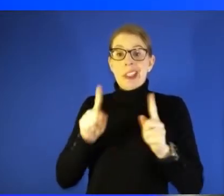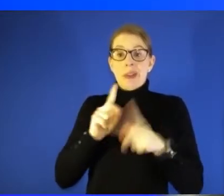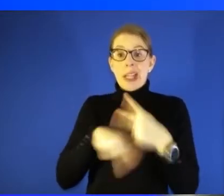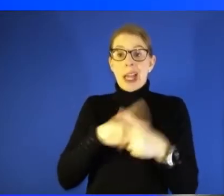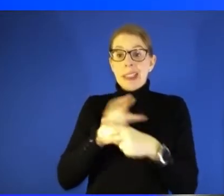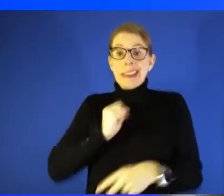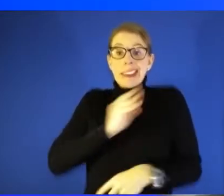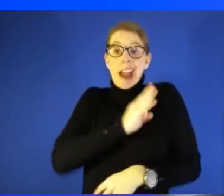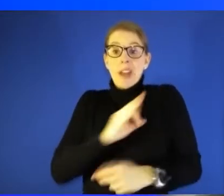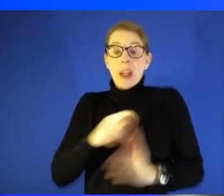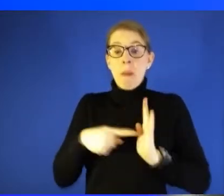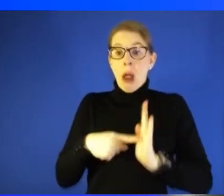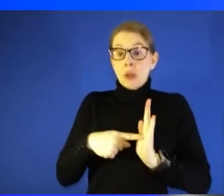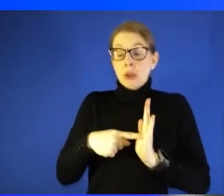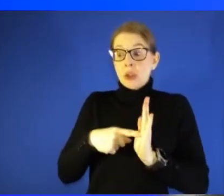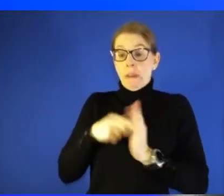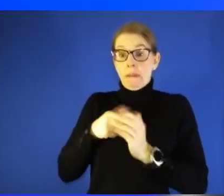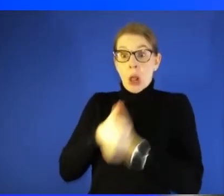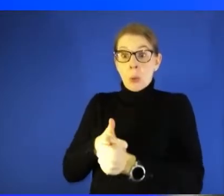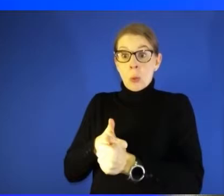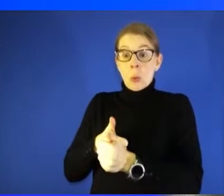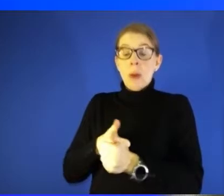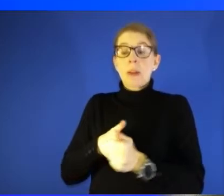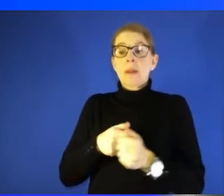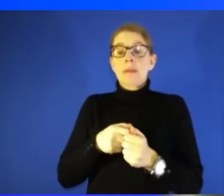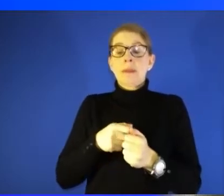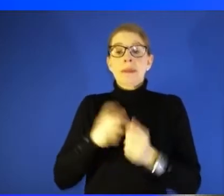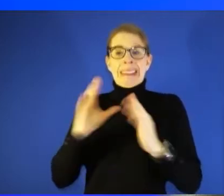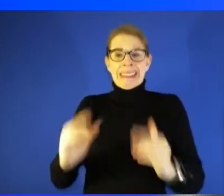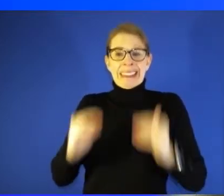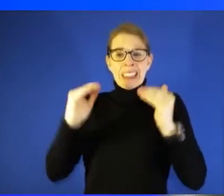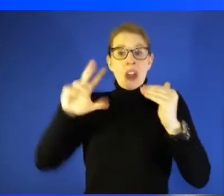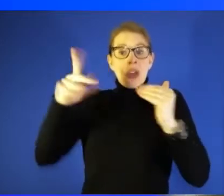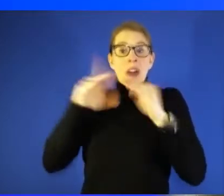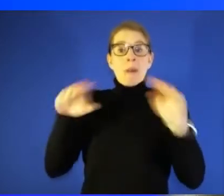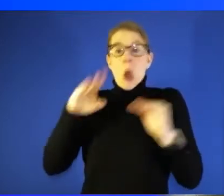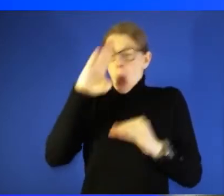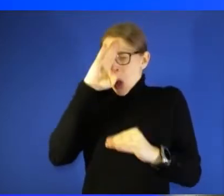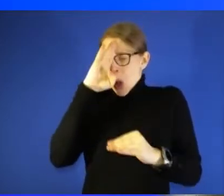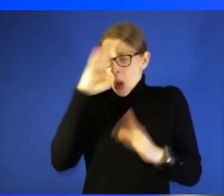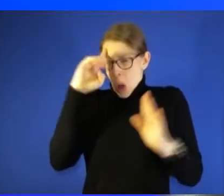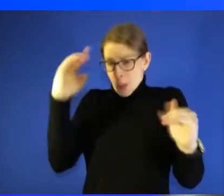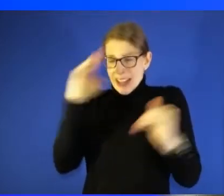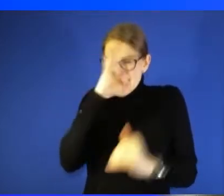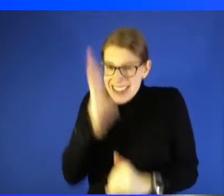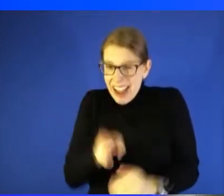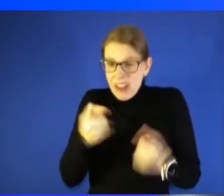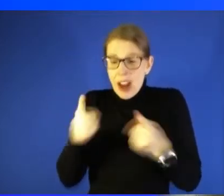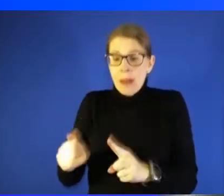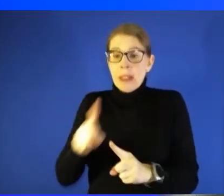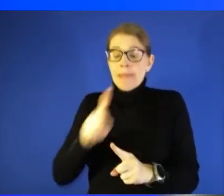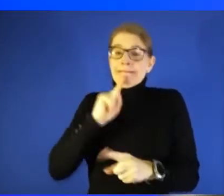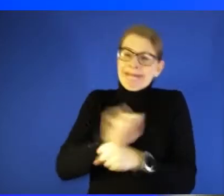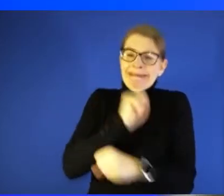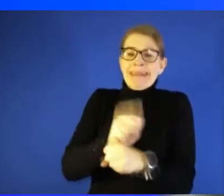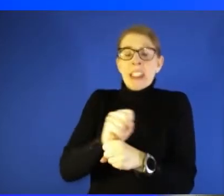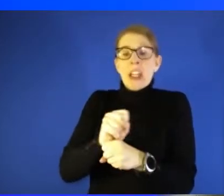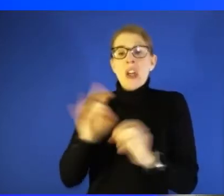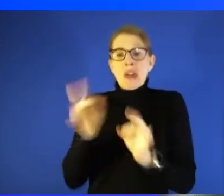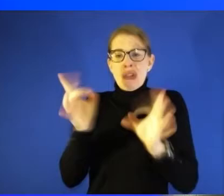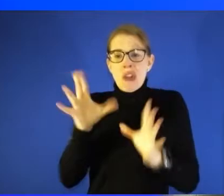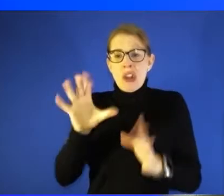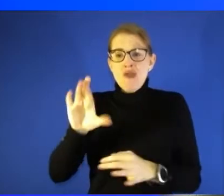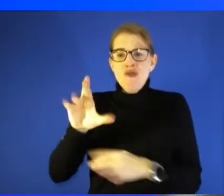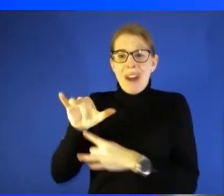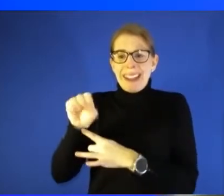models, et cetera. And then the point that I don't think we'll get to, and that we hope we never get to, is that true crisis alternate standards